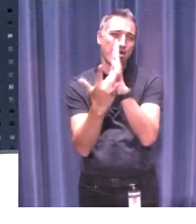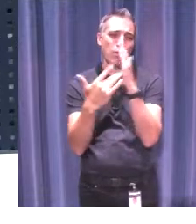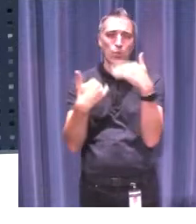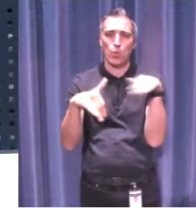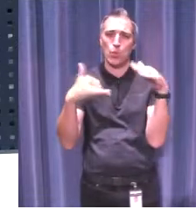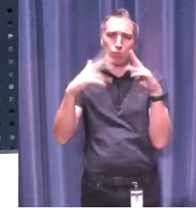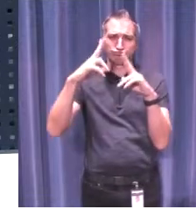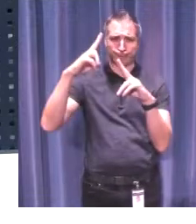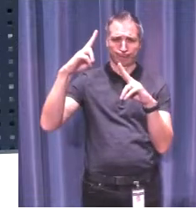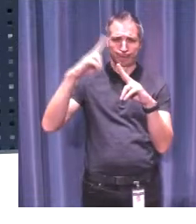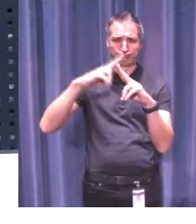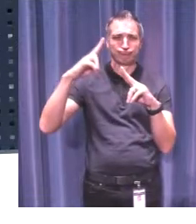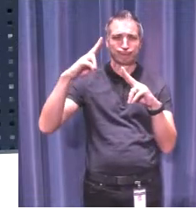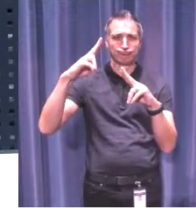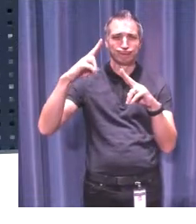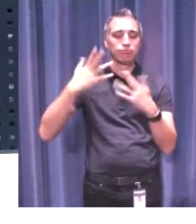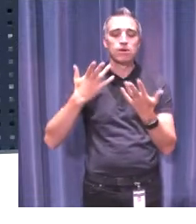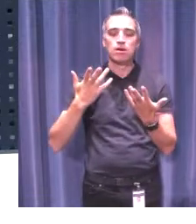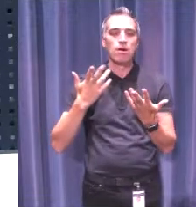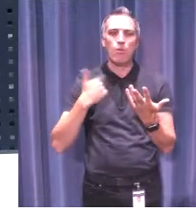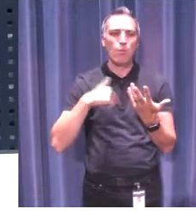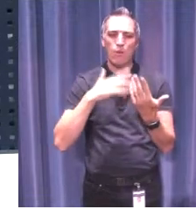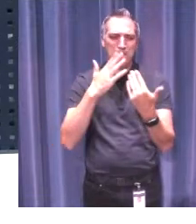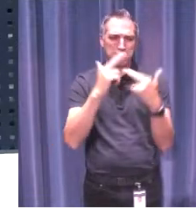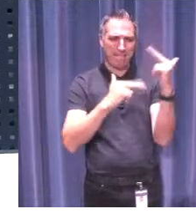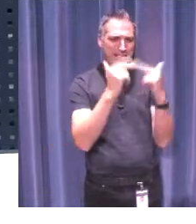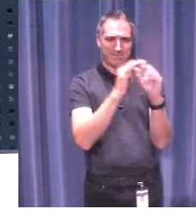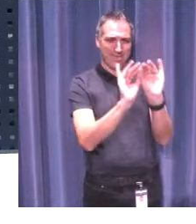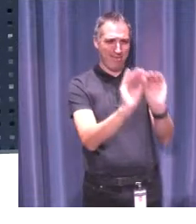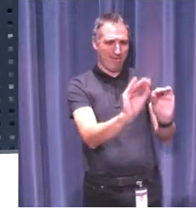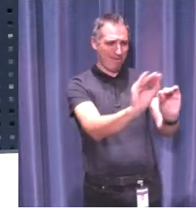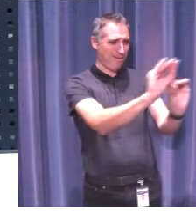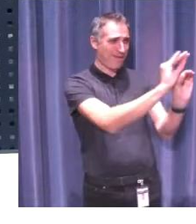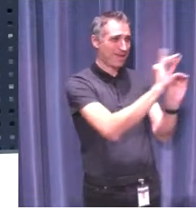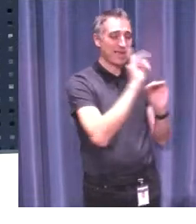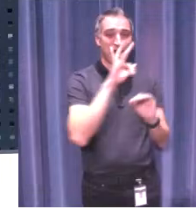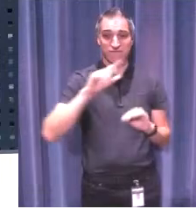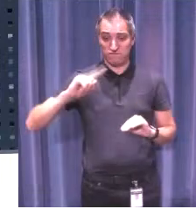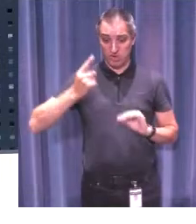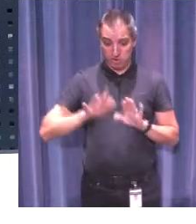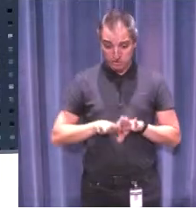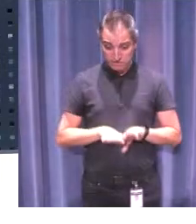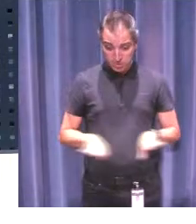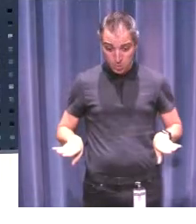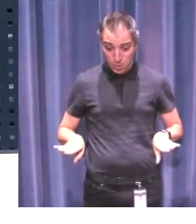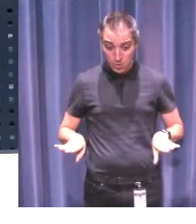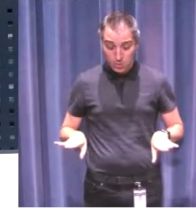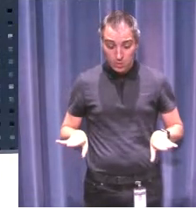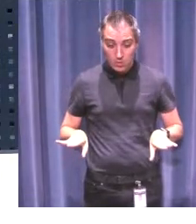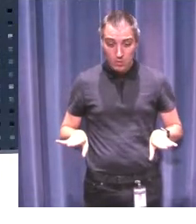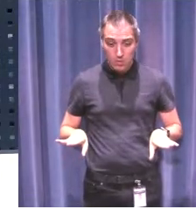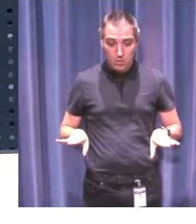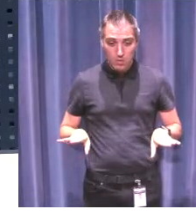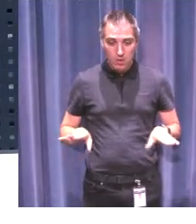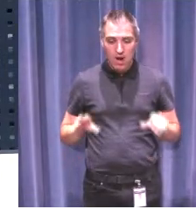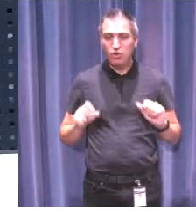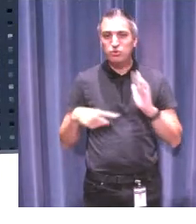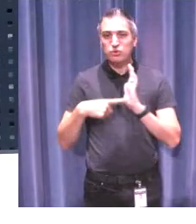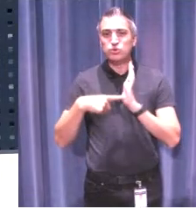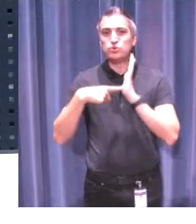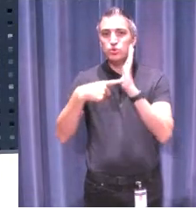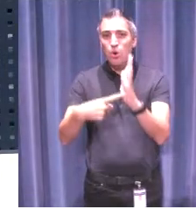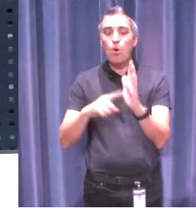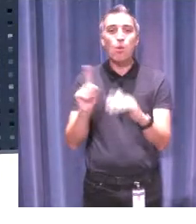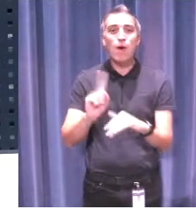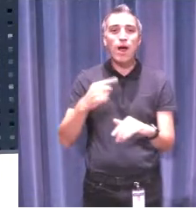throughout. We built it right in. If you were on the main floor, I'd show you where we